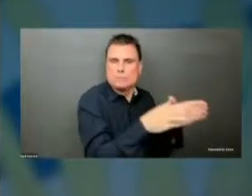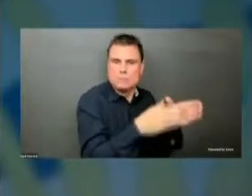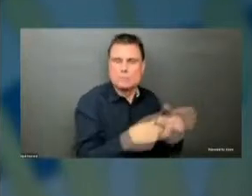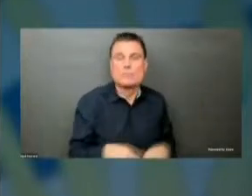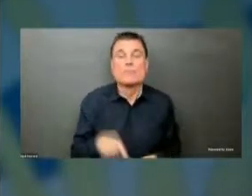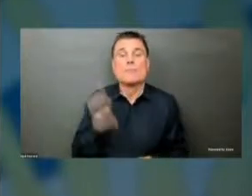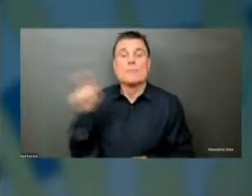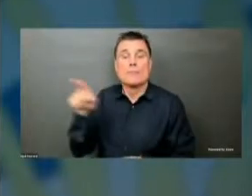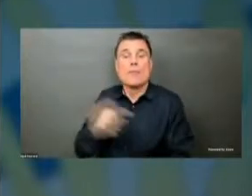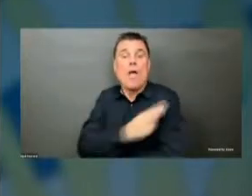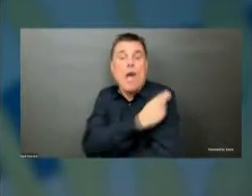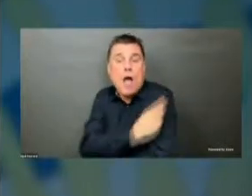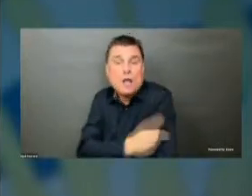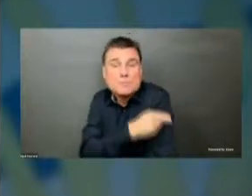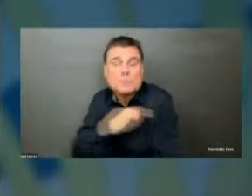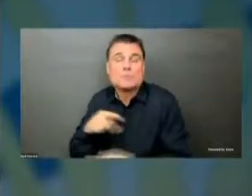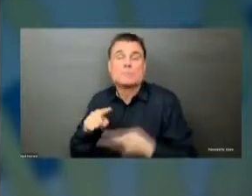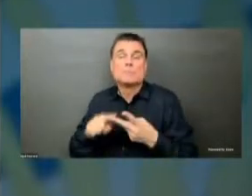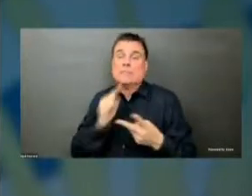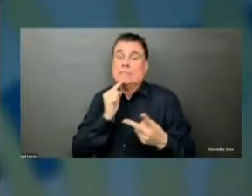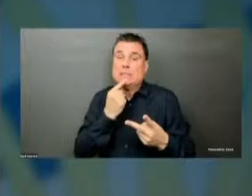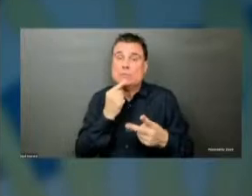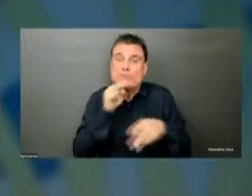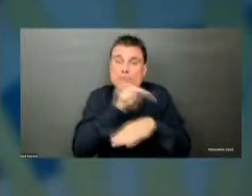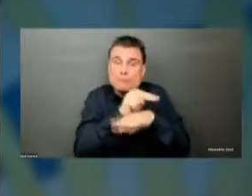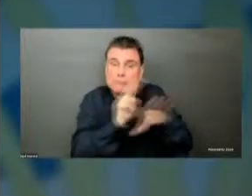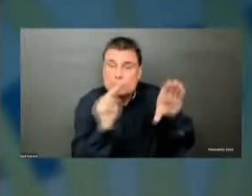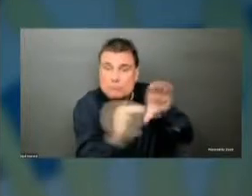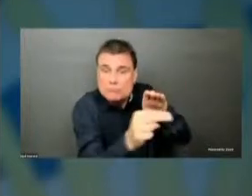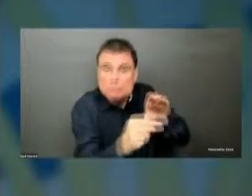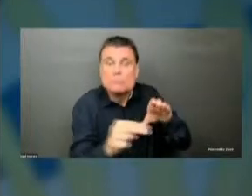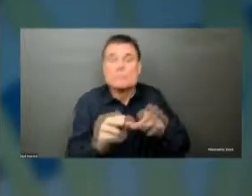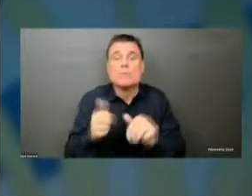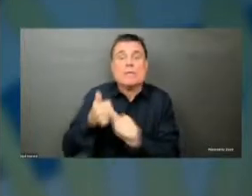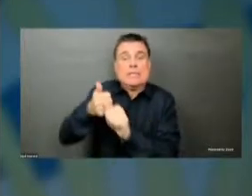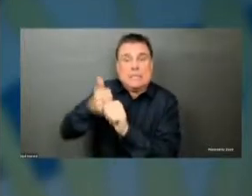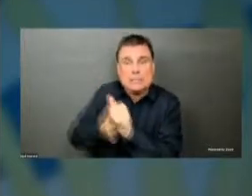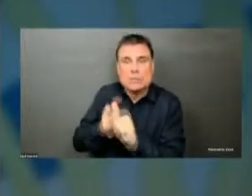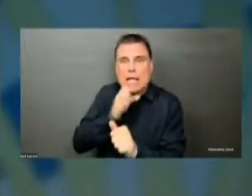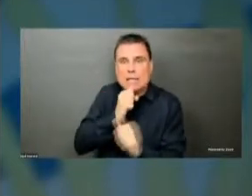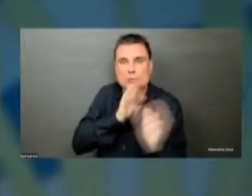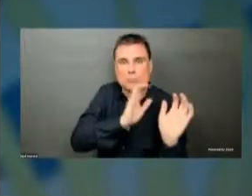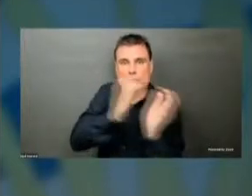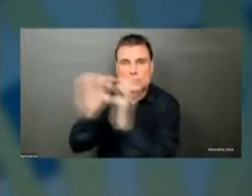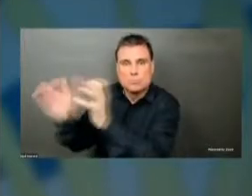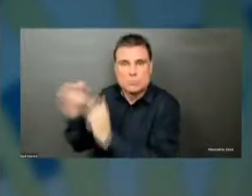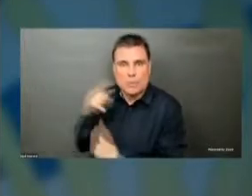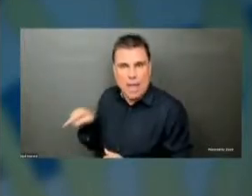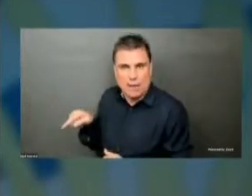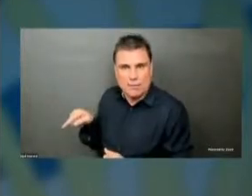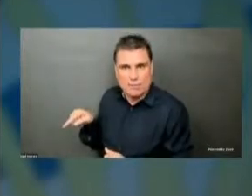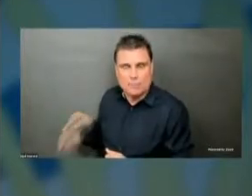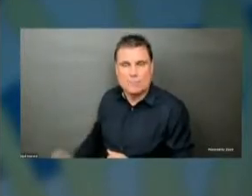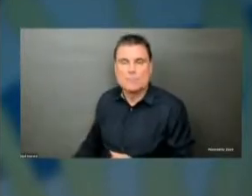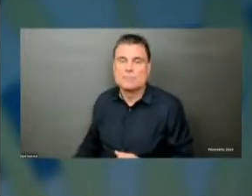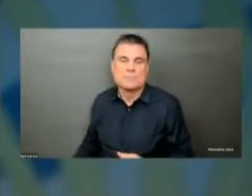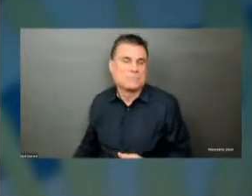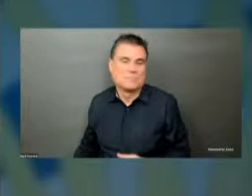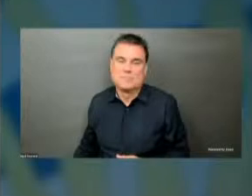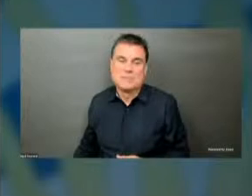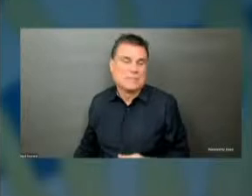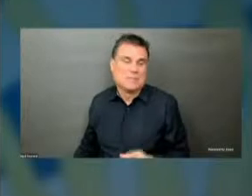We continue to see that the older we get, the more likely there is to be hospitalization, to